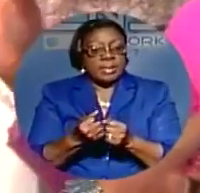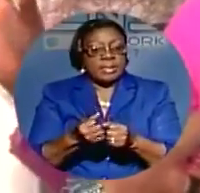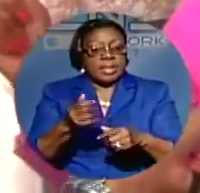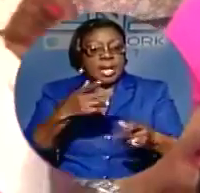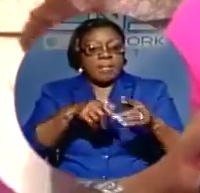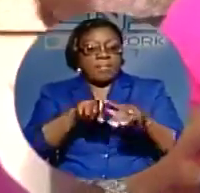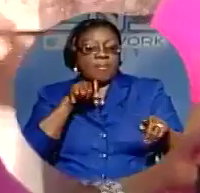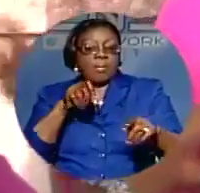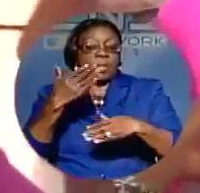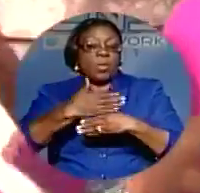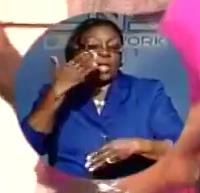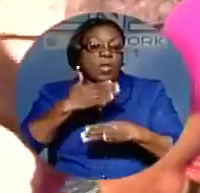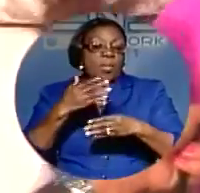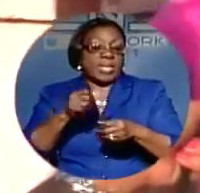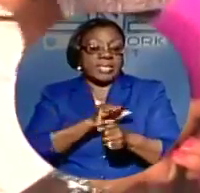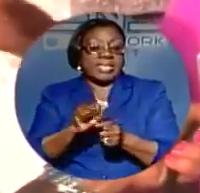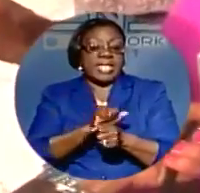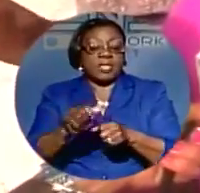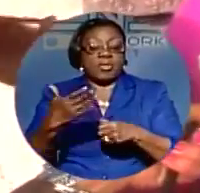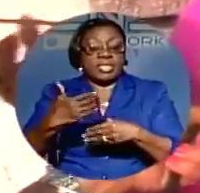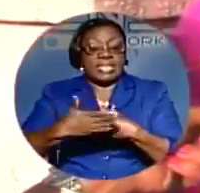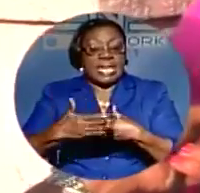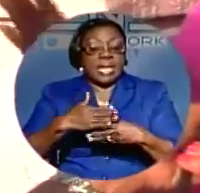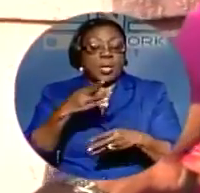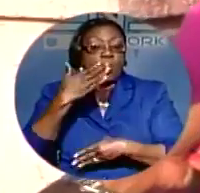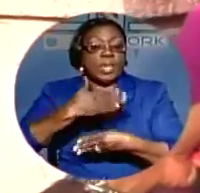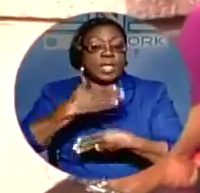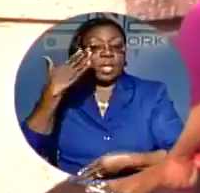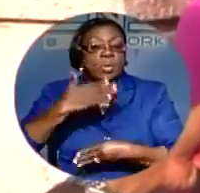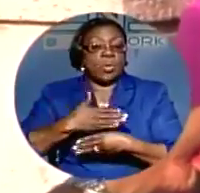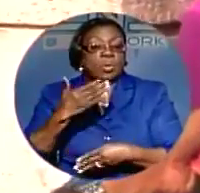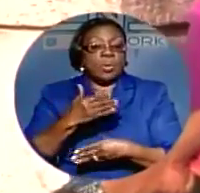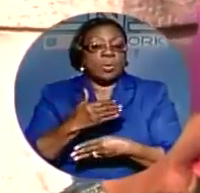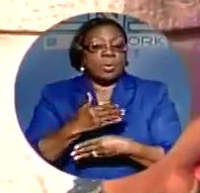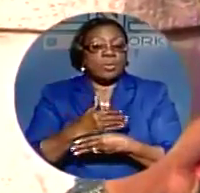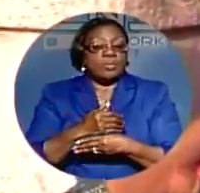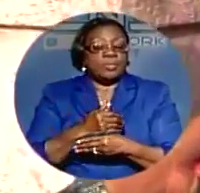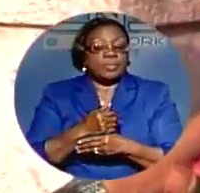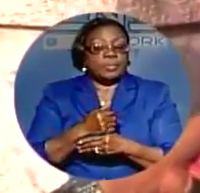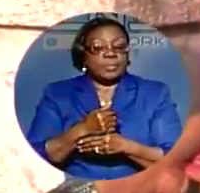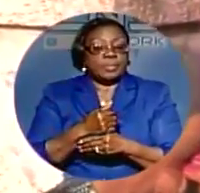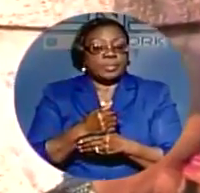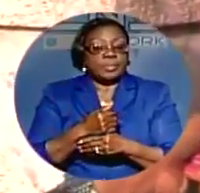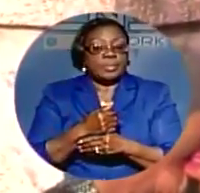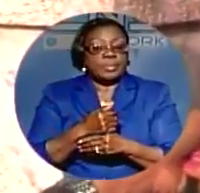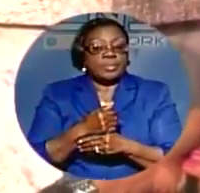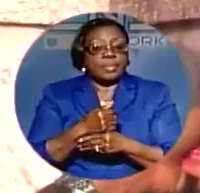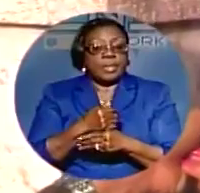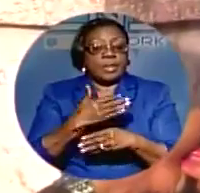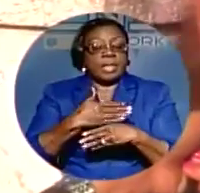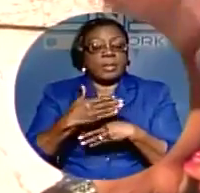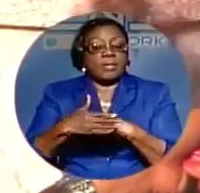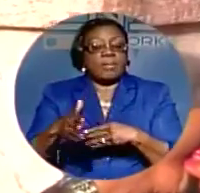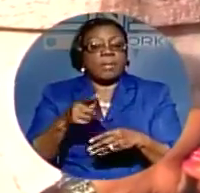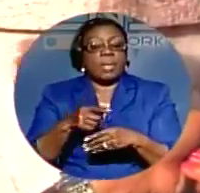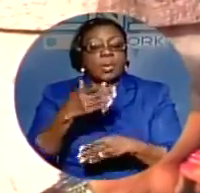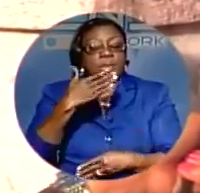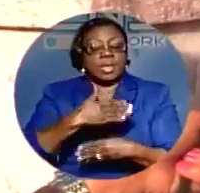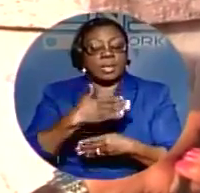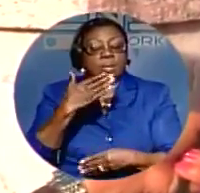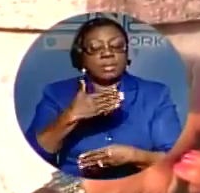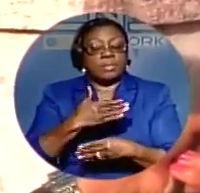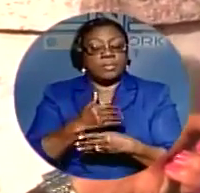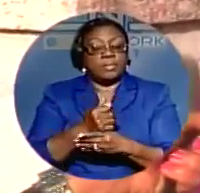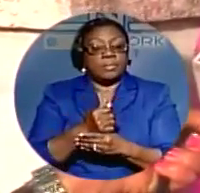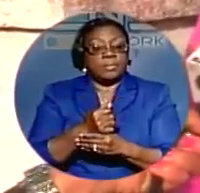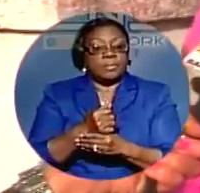come from the window because it's dangerous staying there during a tornado. I was told to take coverage, try to get away from whatever windows or whatever doors